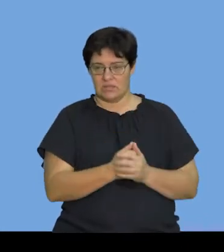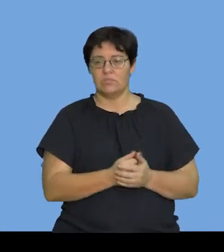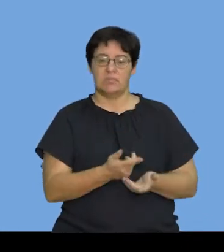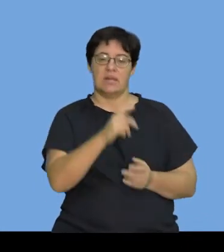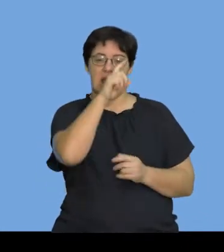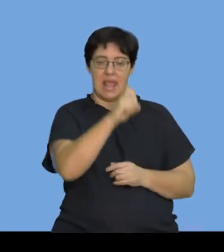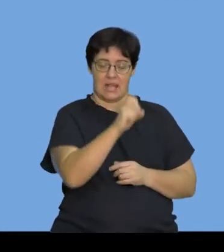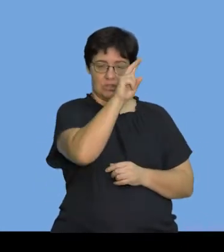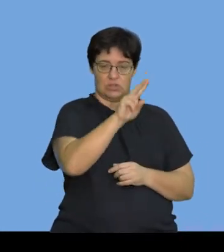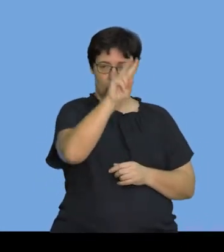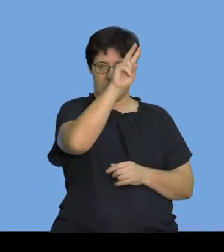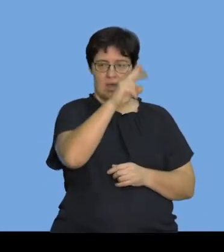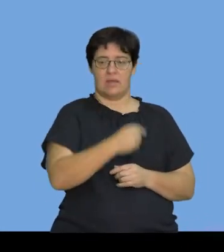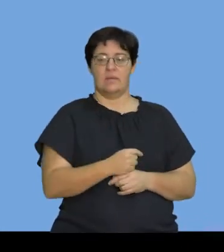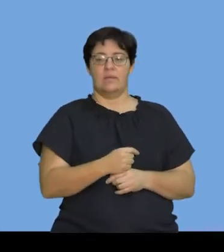x squared